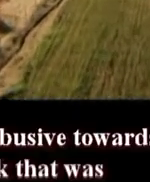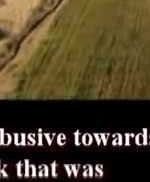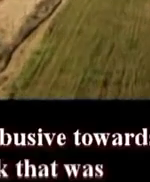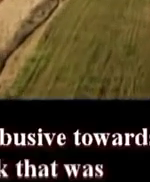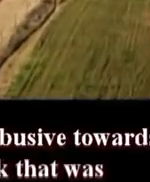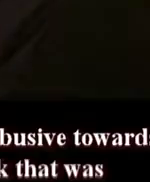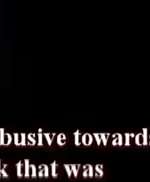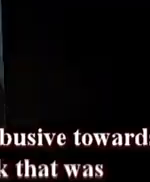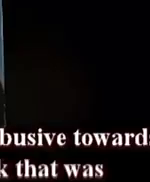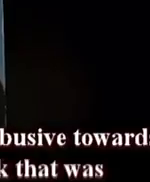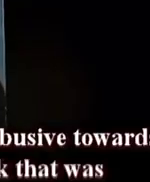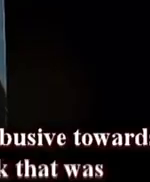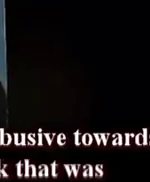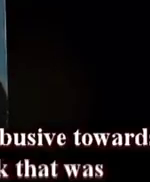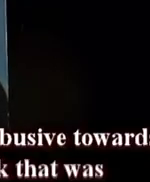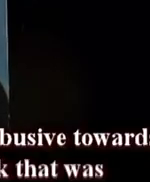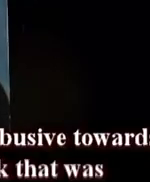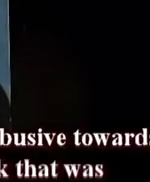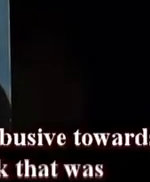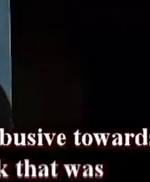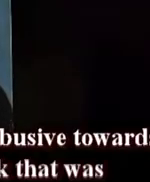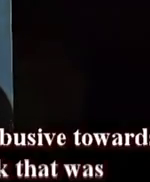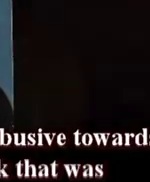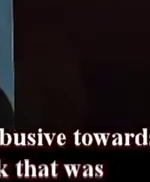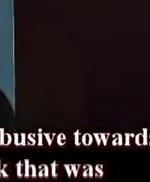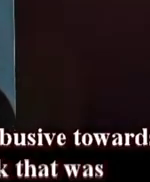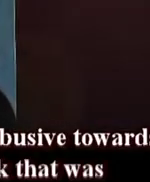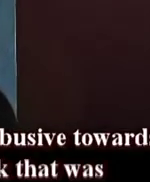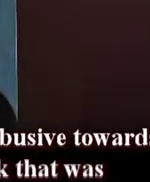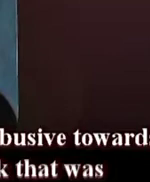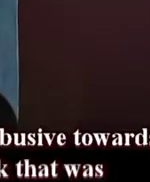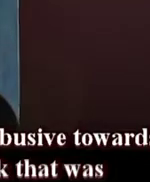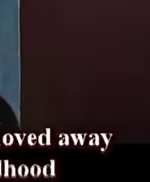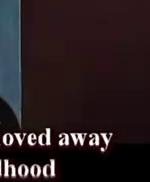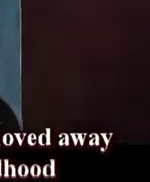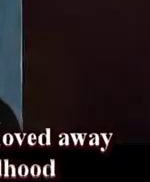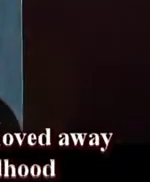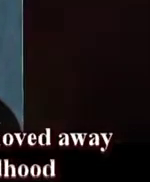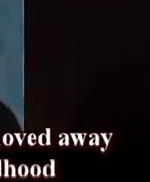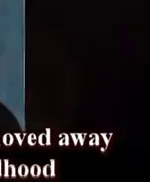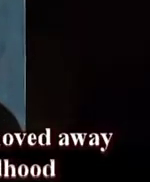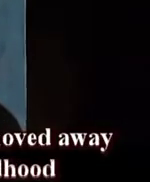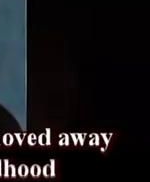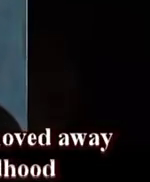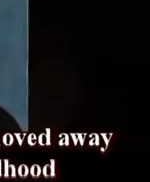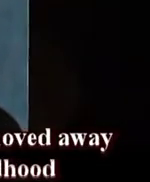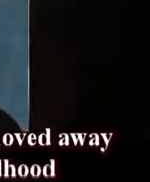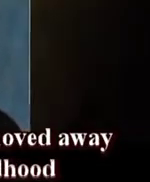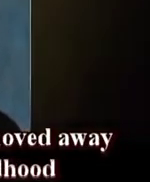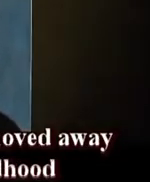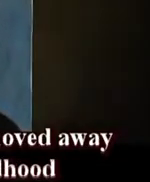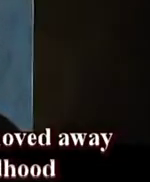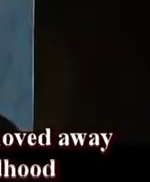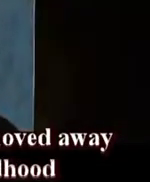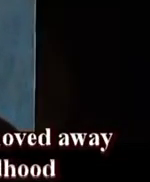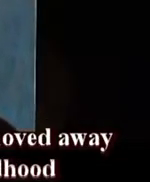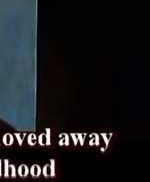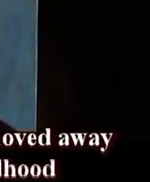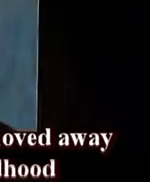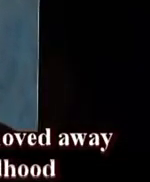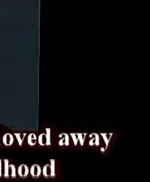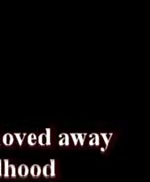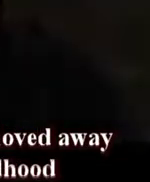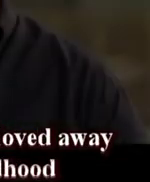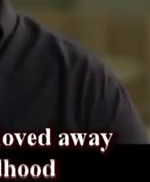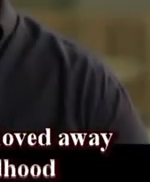At this point, my dad had never been abusive towards me, and so no one really had reason to think that was going to happen. But the second that she moved away and something